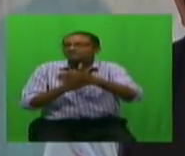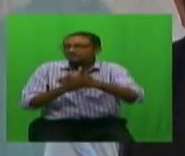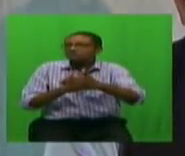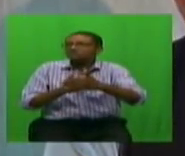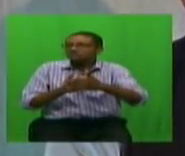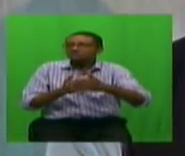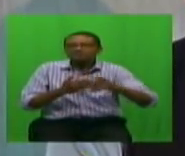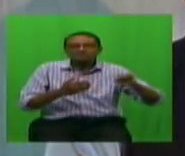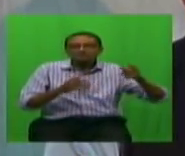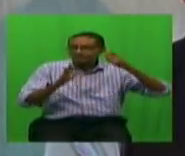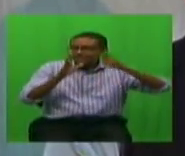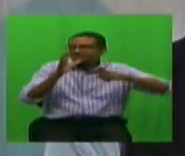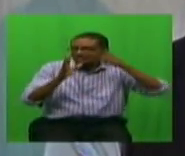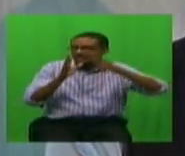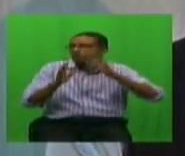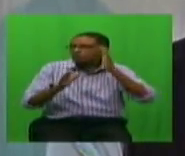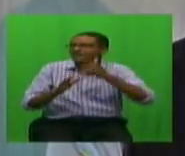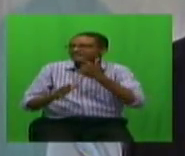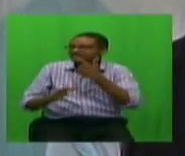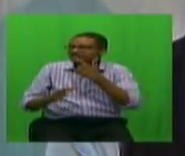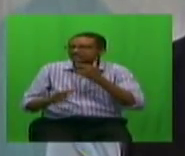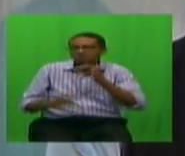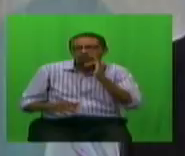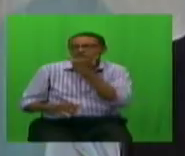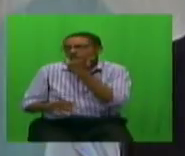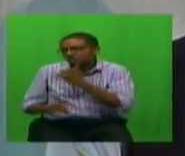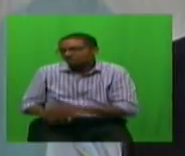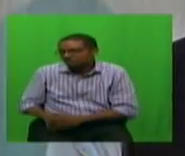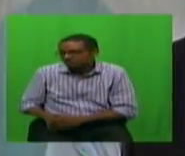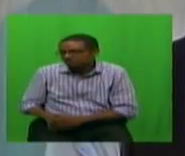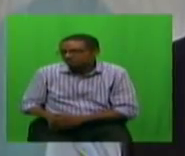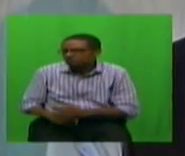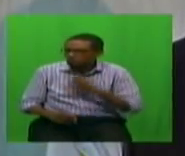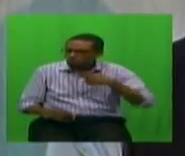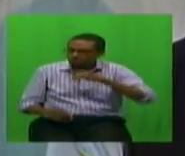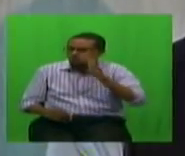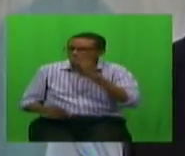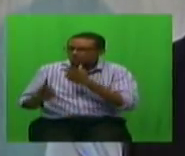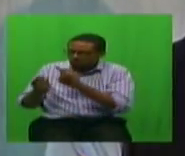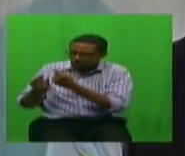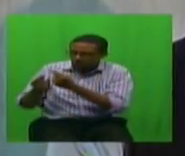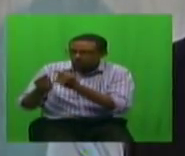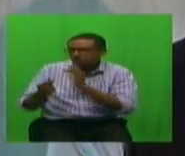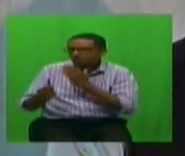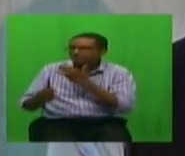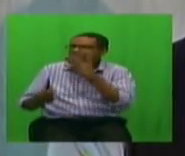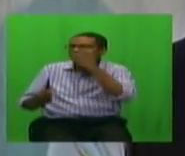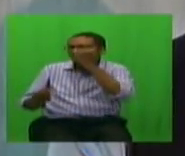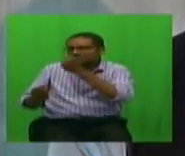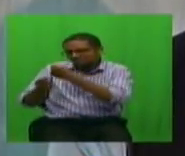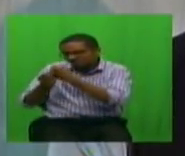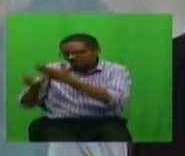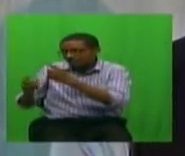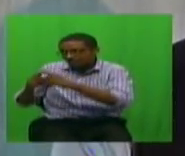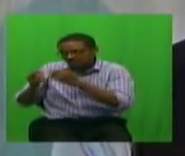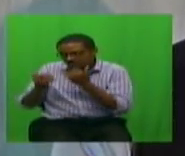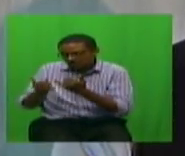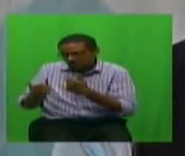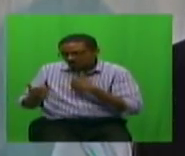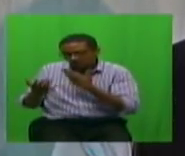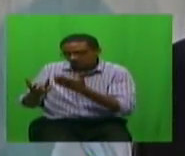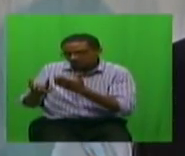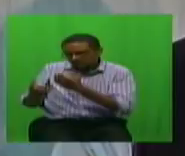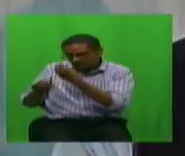not plugging it at the point in time. So at the end, we will do our best to provide that type of information. But at this stage, I don't want to jump into that